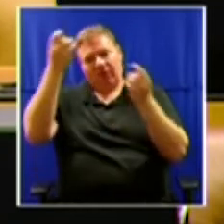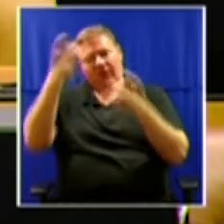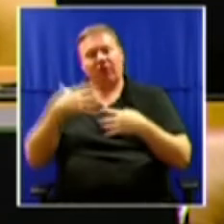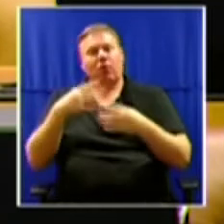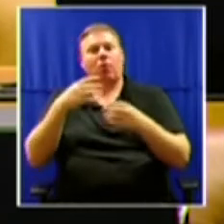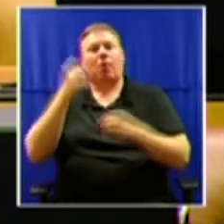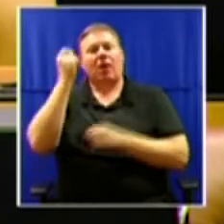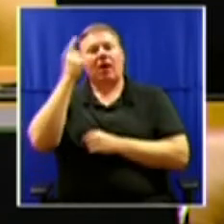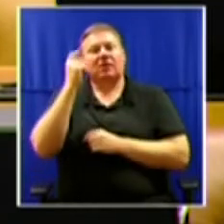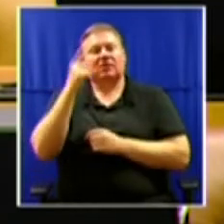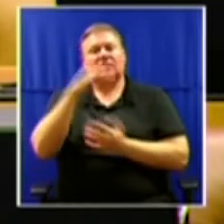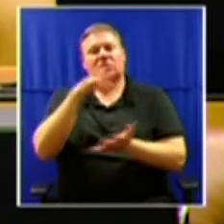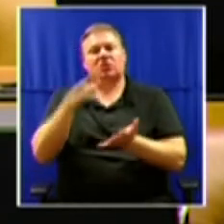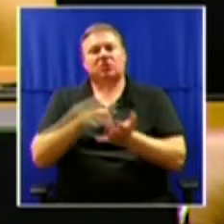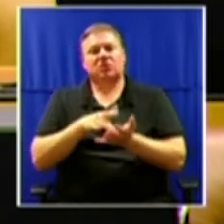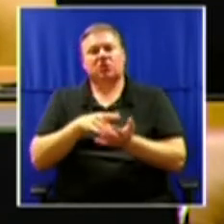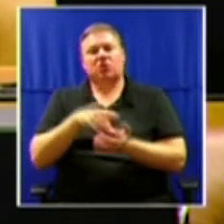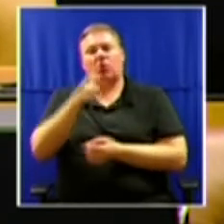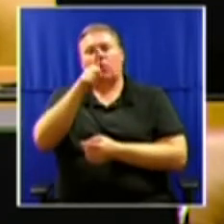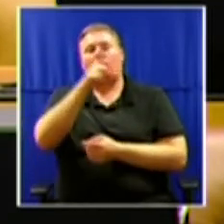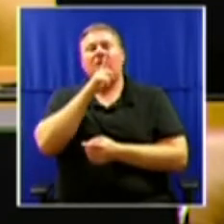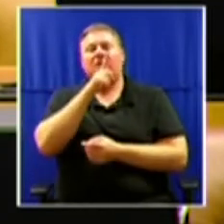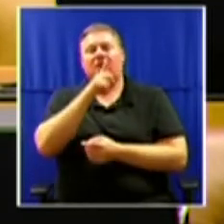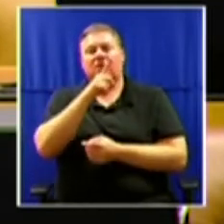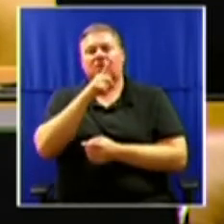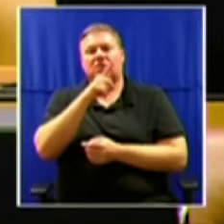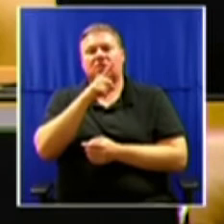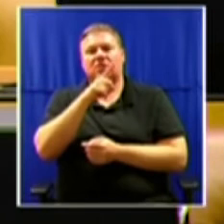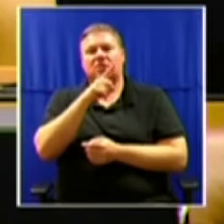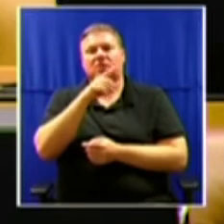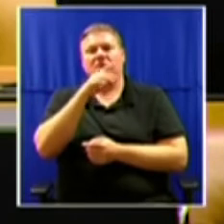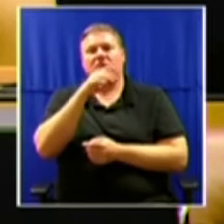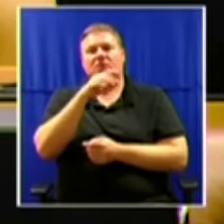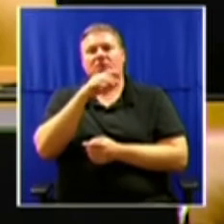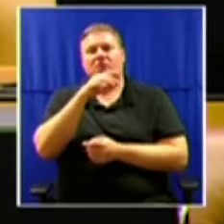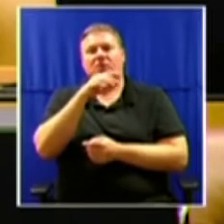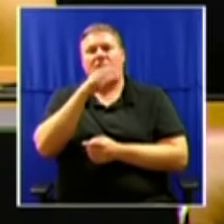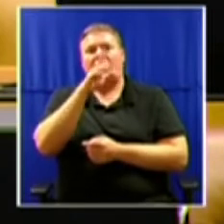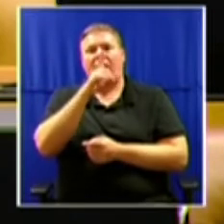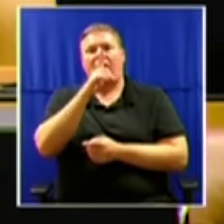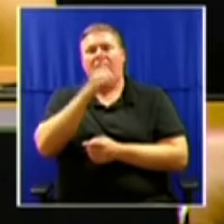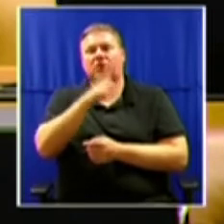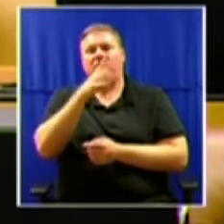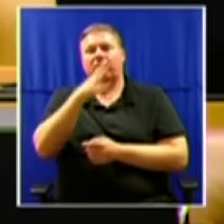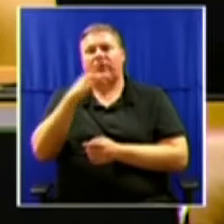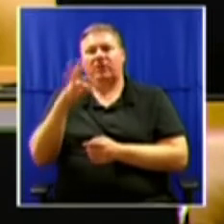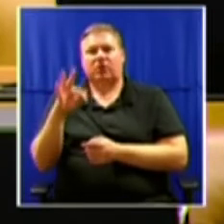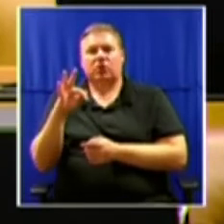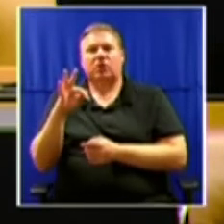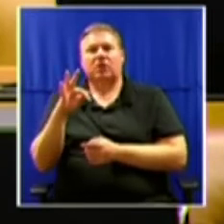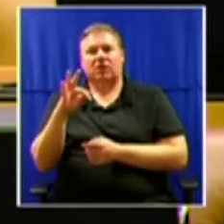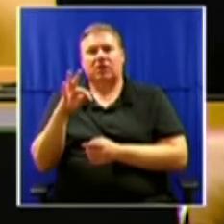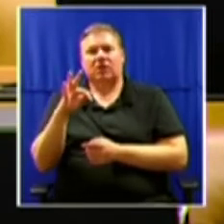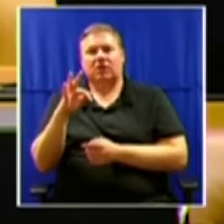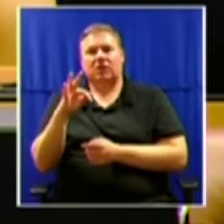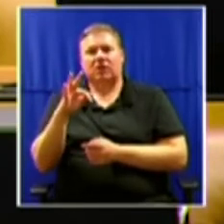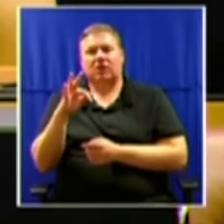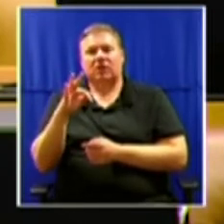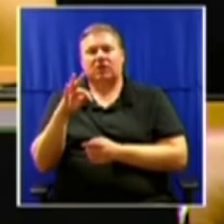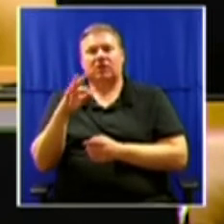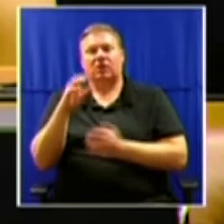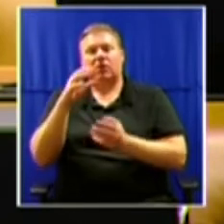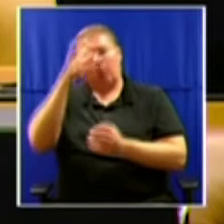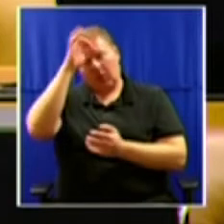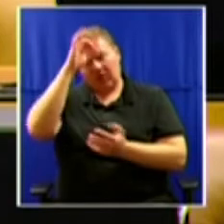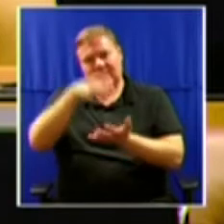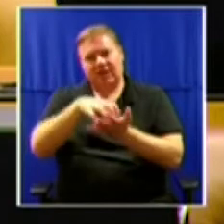situation. There are 1,153 police stations in South Africa, 30 of them are bad, and then the concentration will be